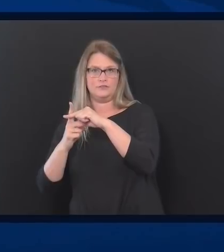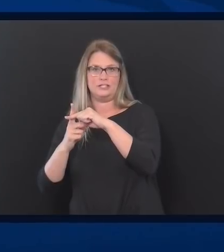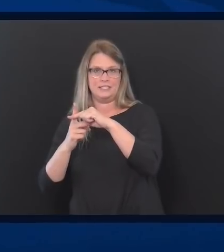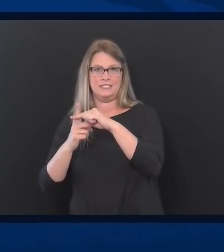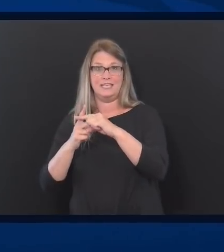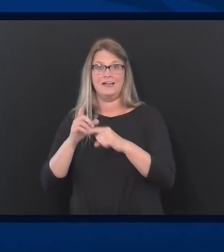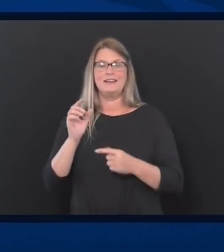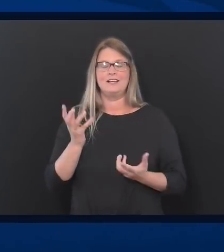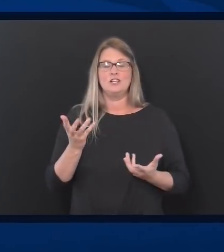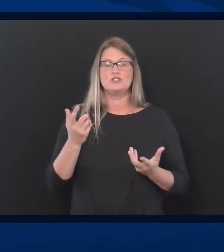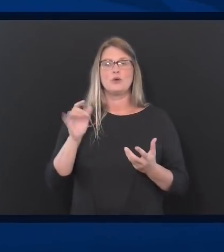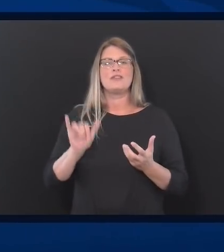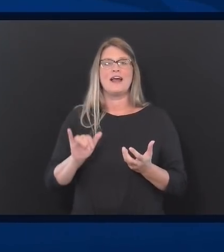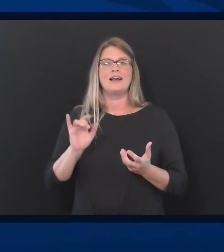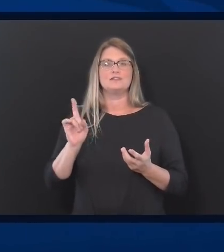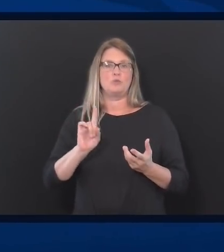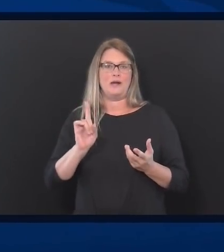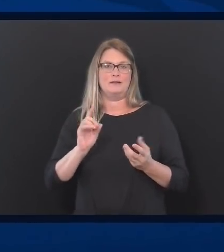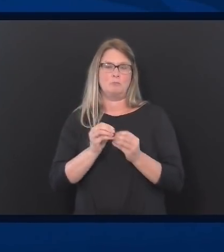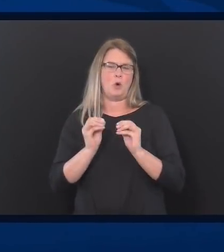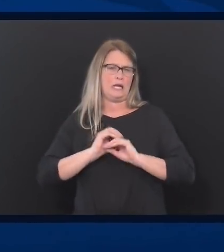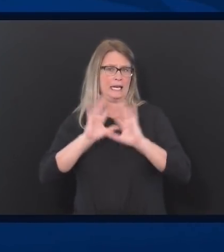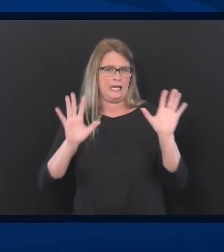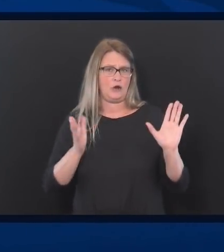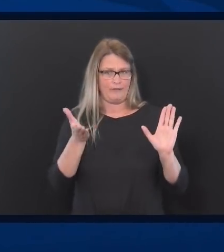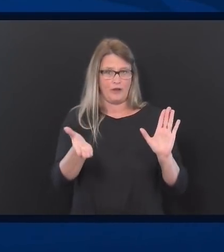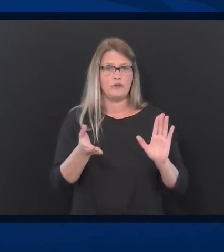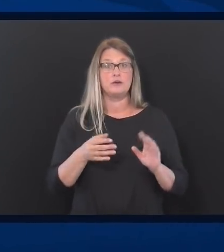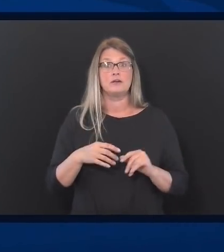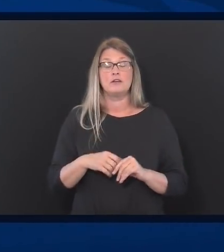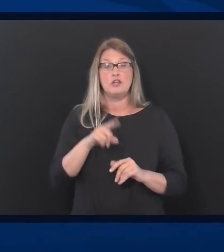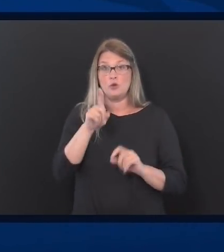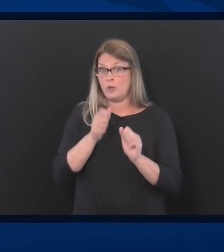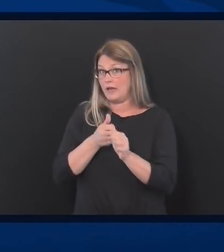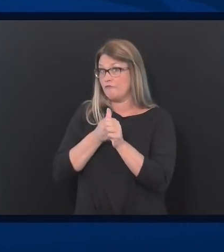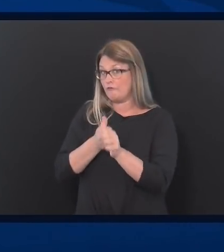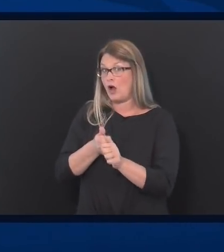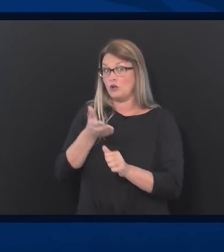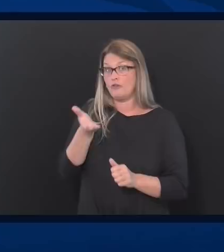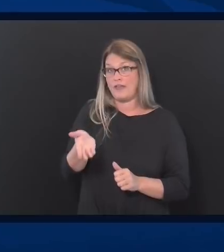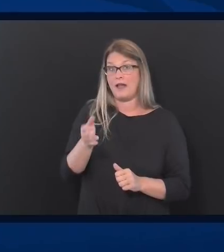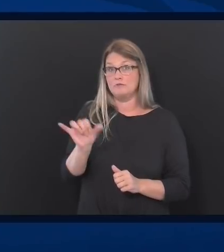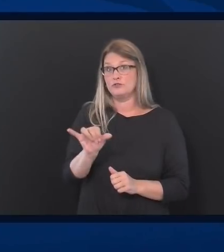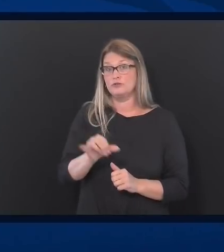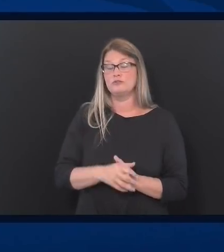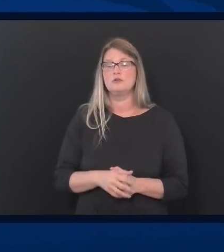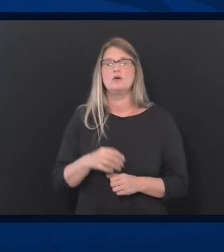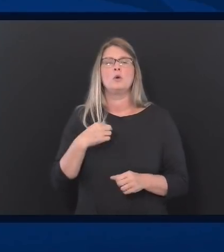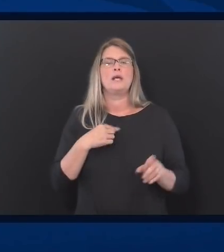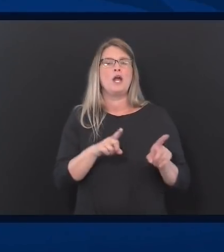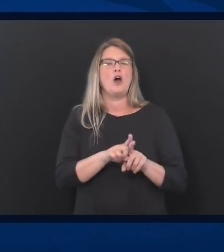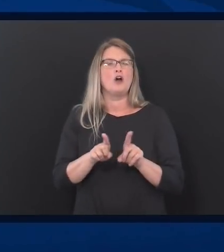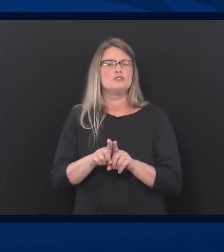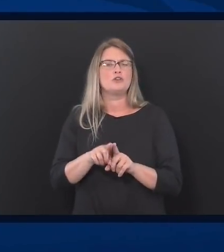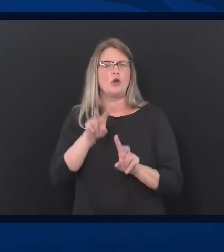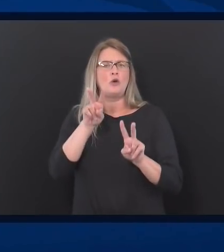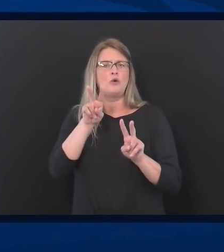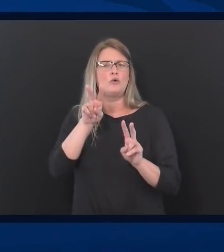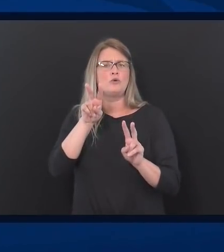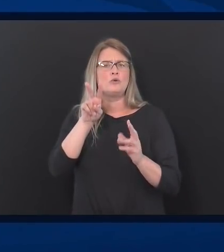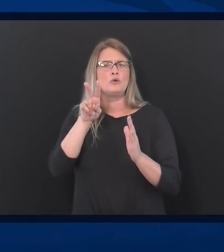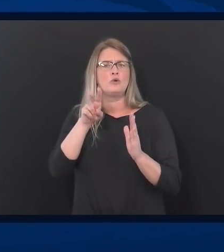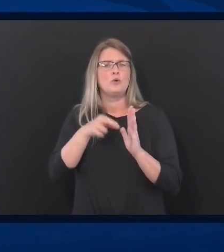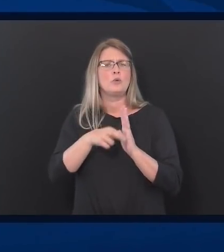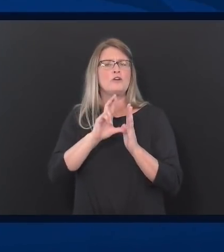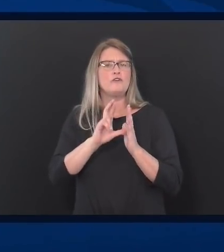collection here so that it's clear. So this is the number that we keep following with that as well. We also look at the daily rate.